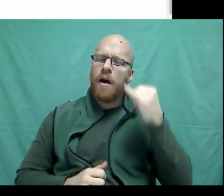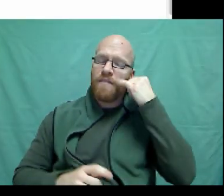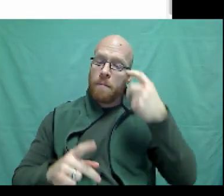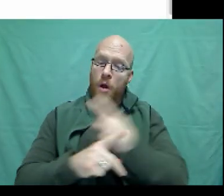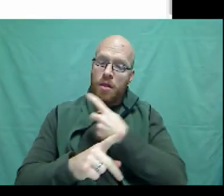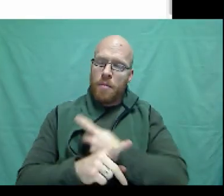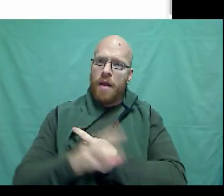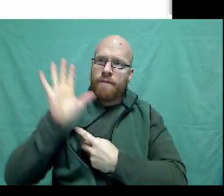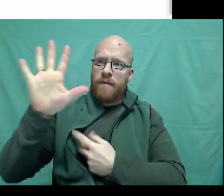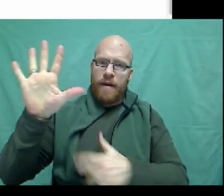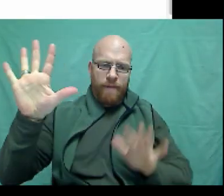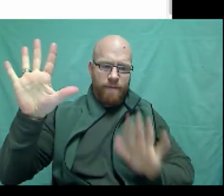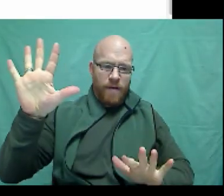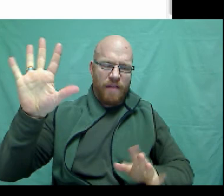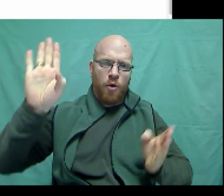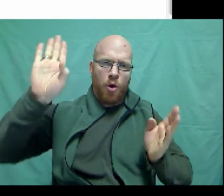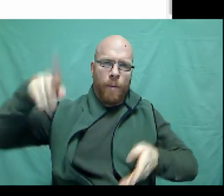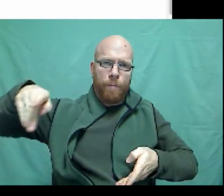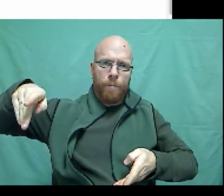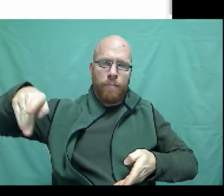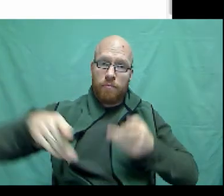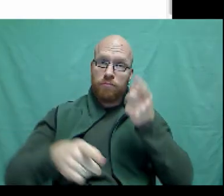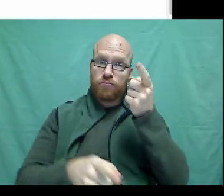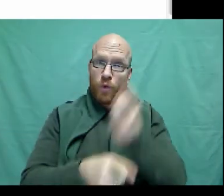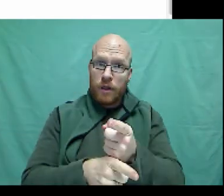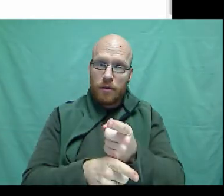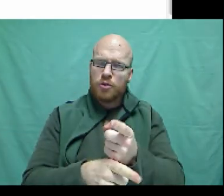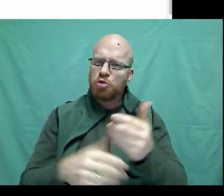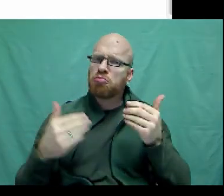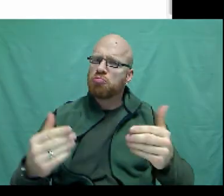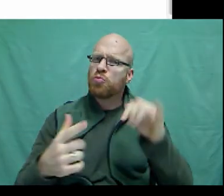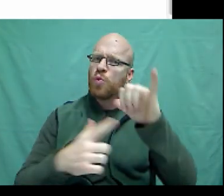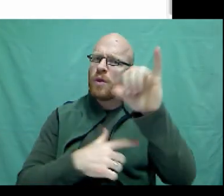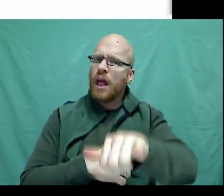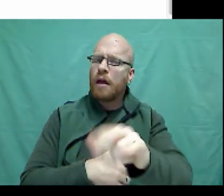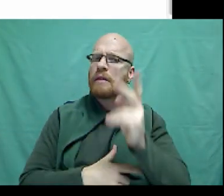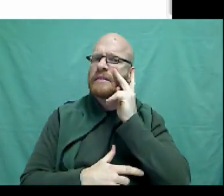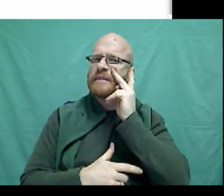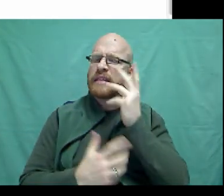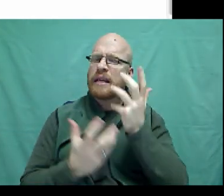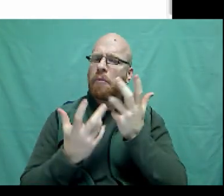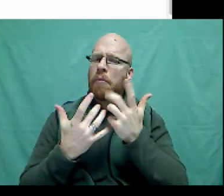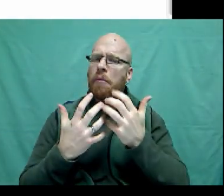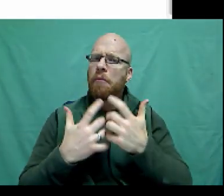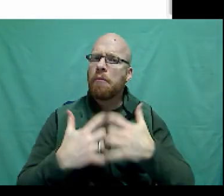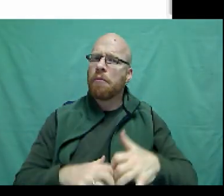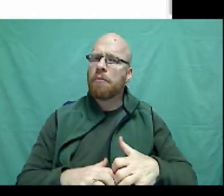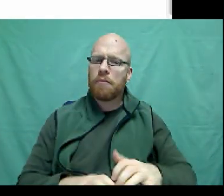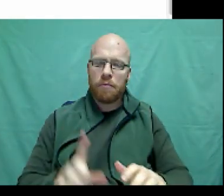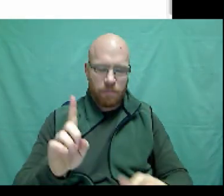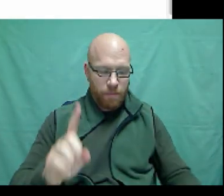7, all divided by 5. If you multiply the fraction 5 and 5 right there, they cancel out. Let's